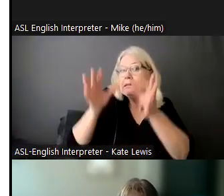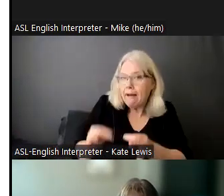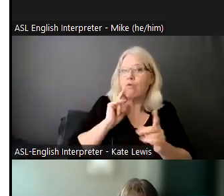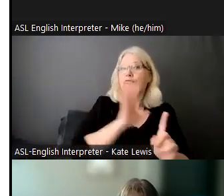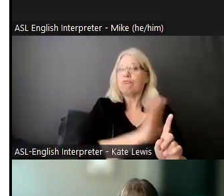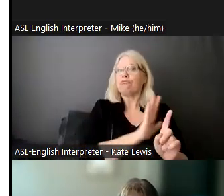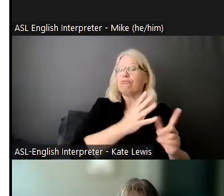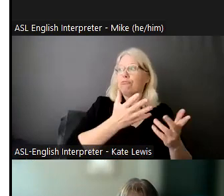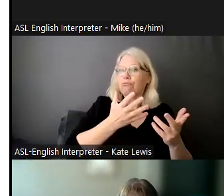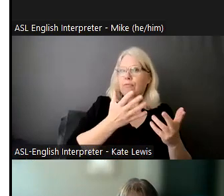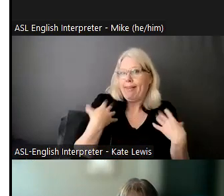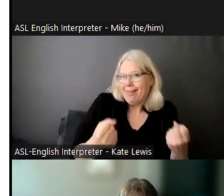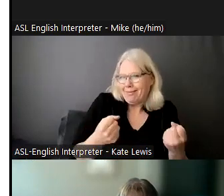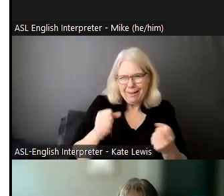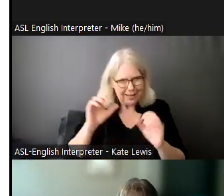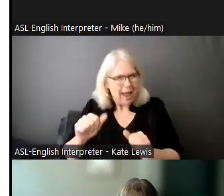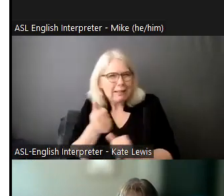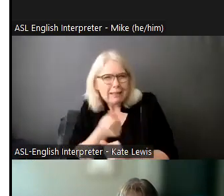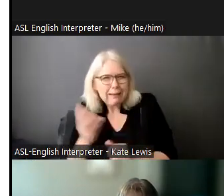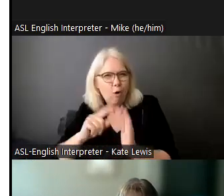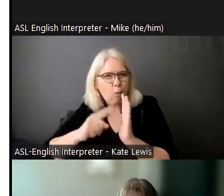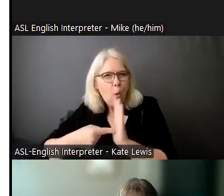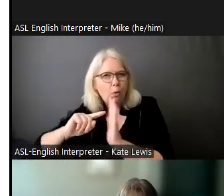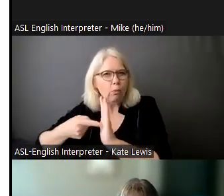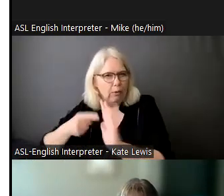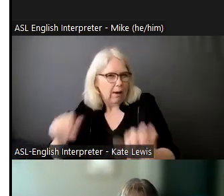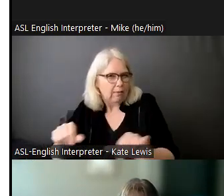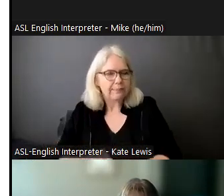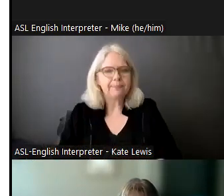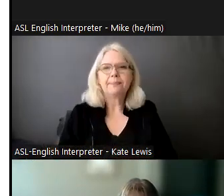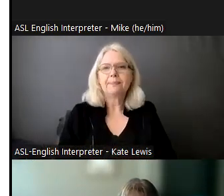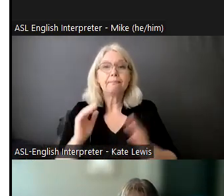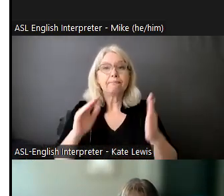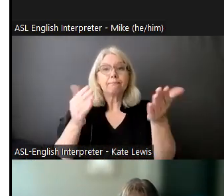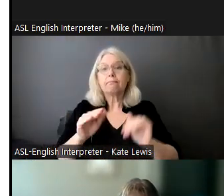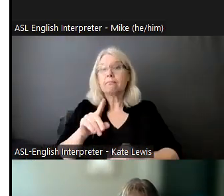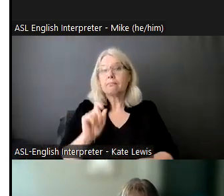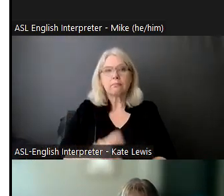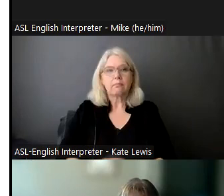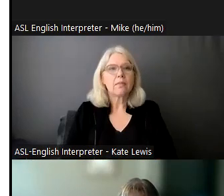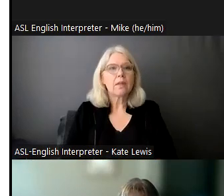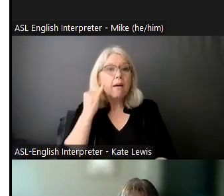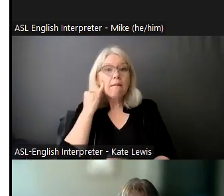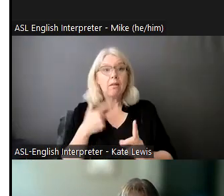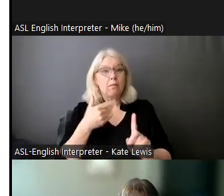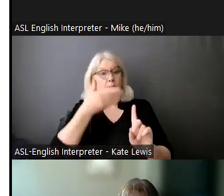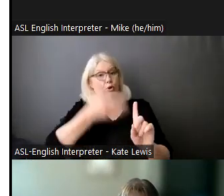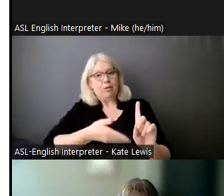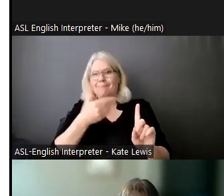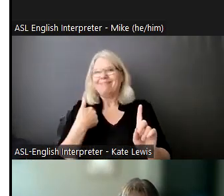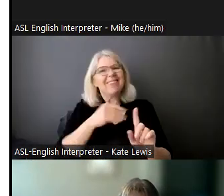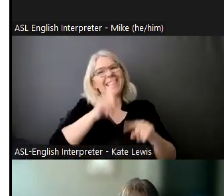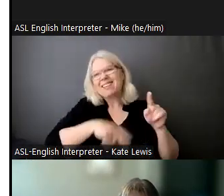So if an incapable adult does not have family or a trustee and needs support with making decisions around personal